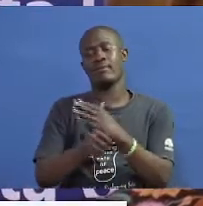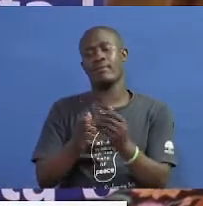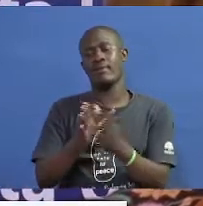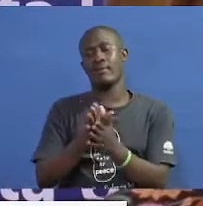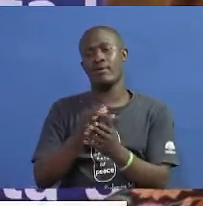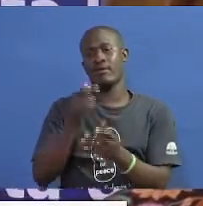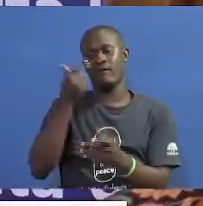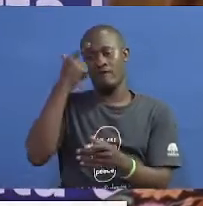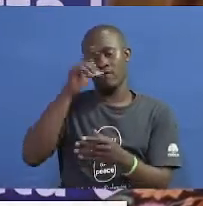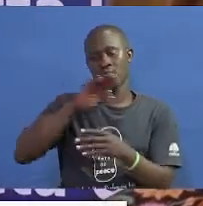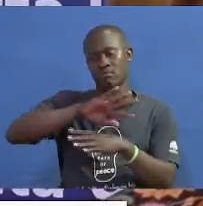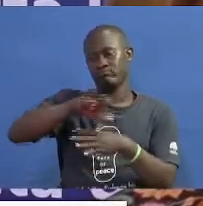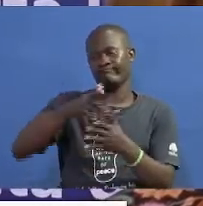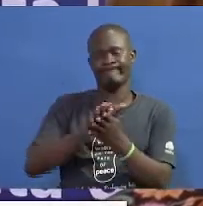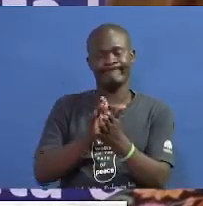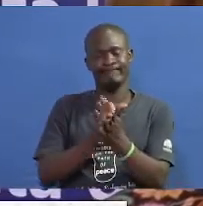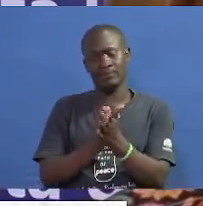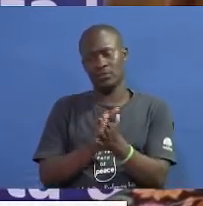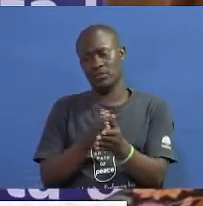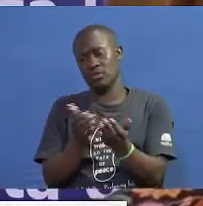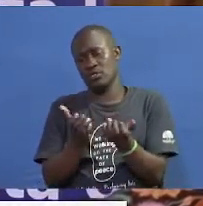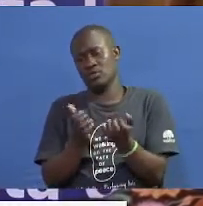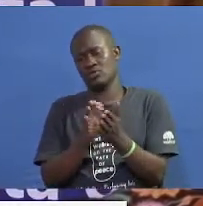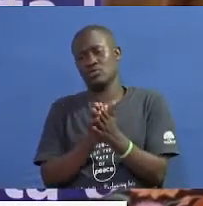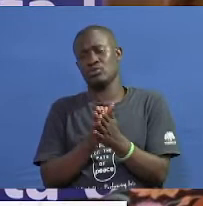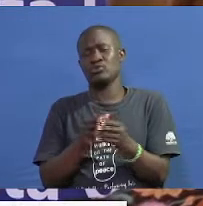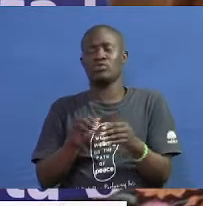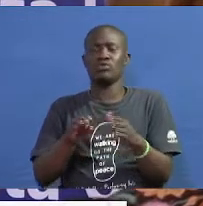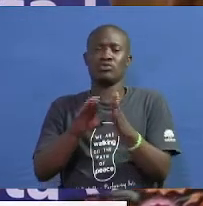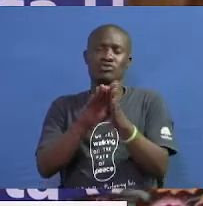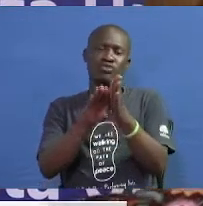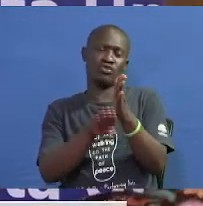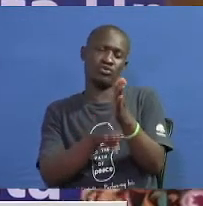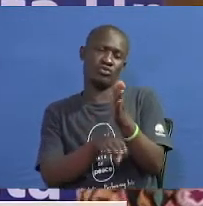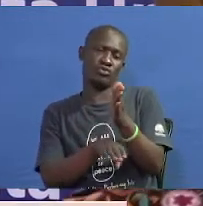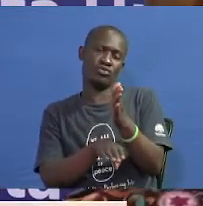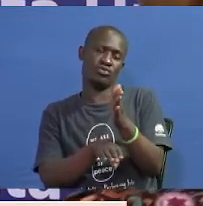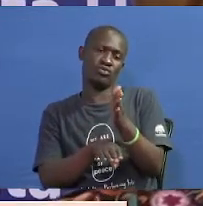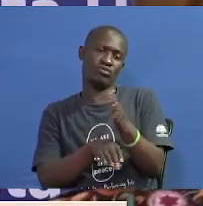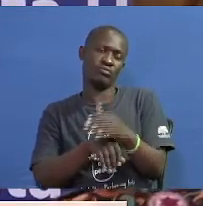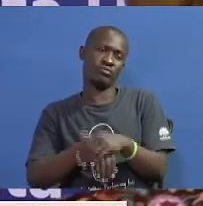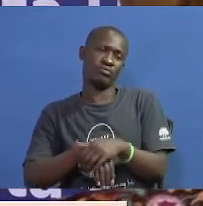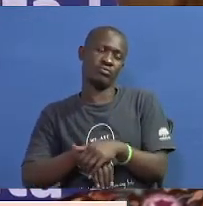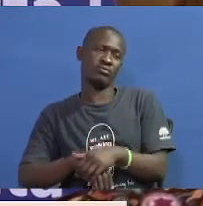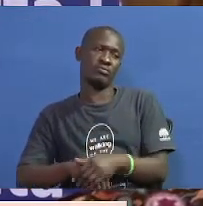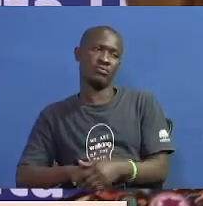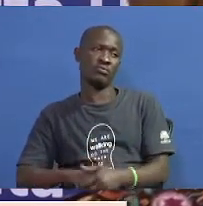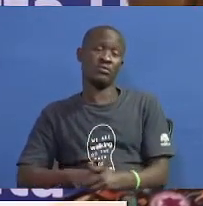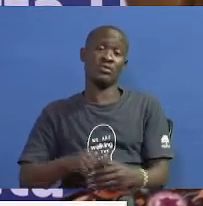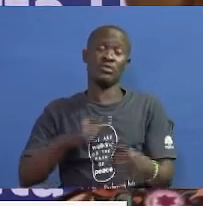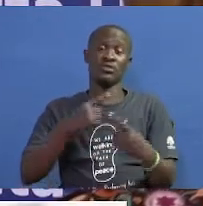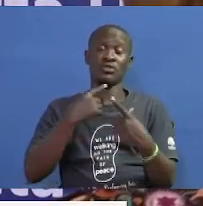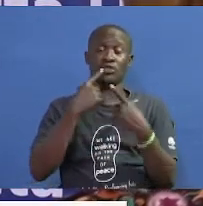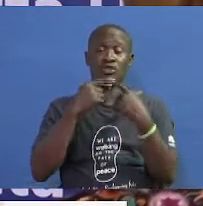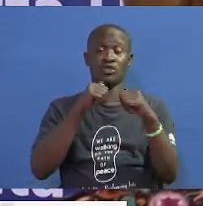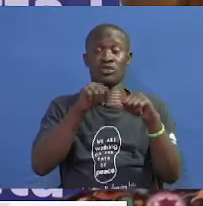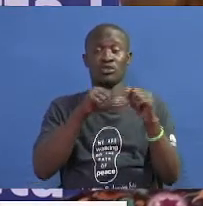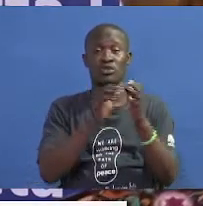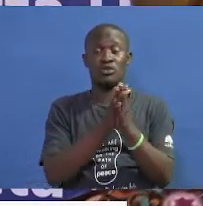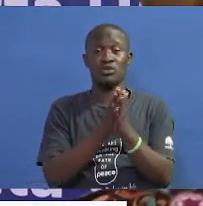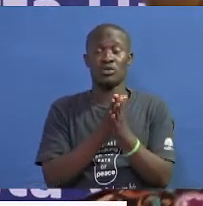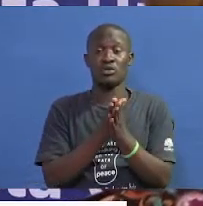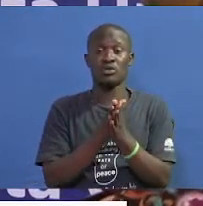appropriate referral and the appropriate care that they need to eventually reduce maternal mortality. Right. Now let's talk about this